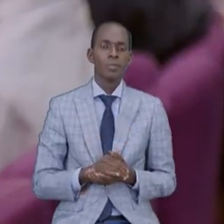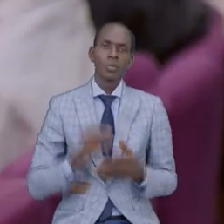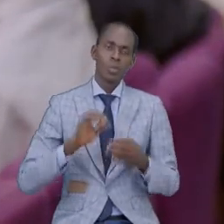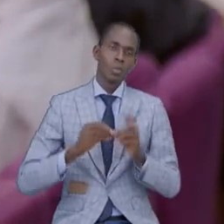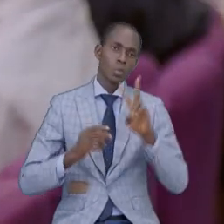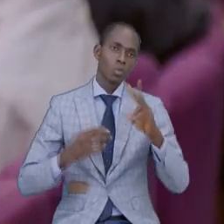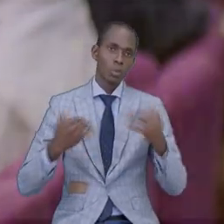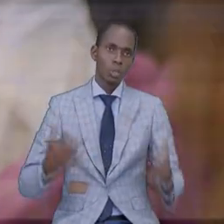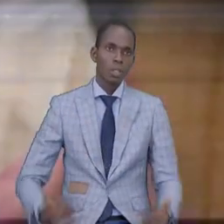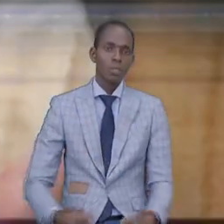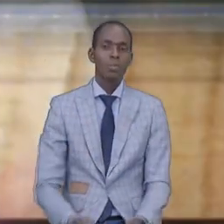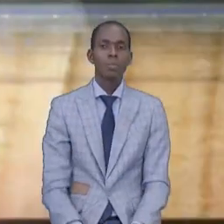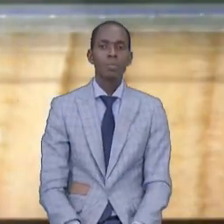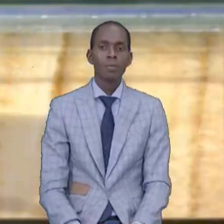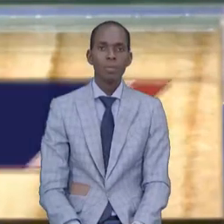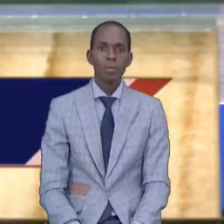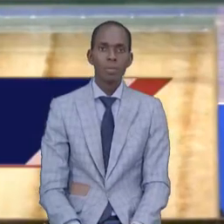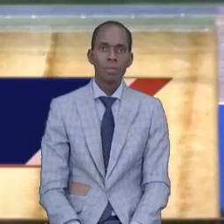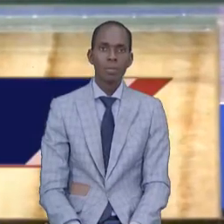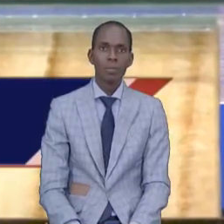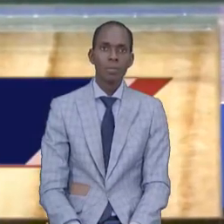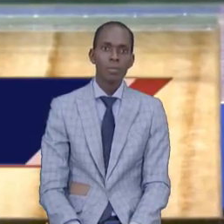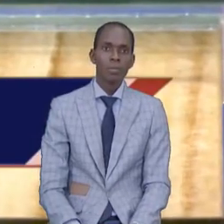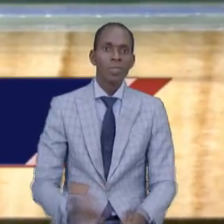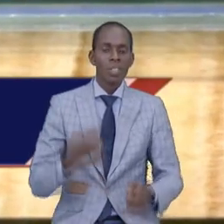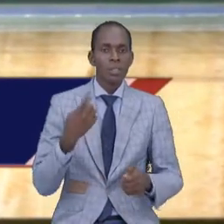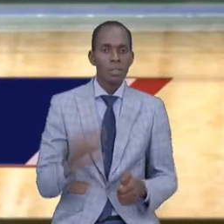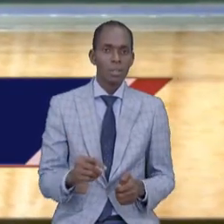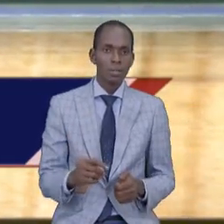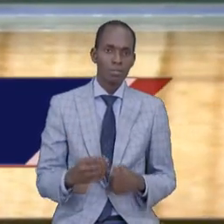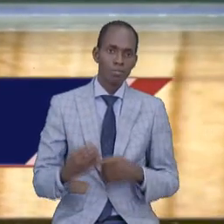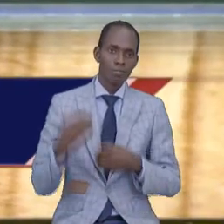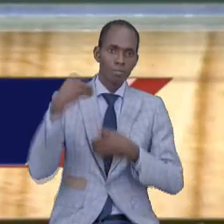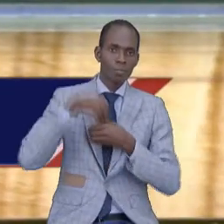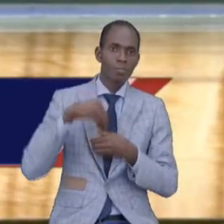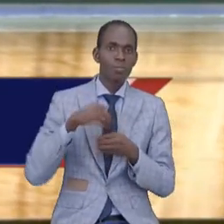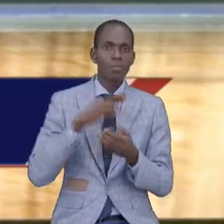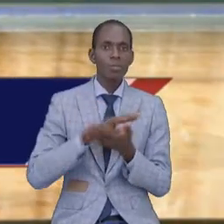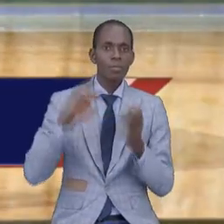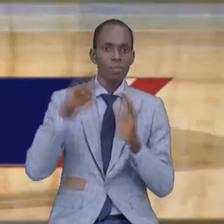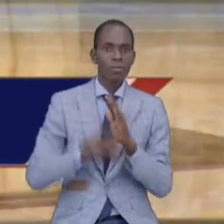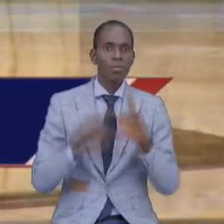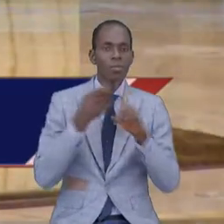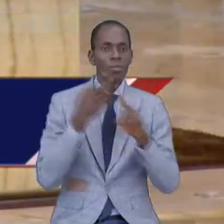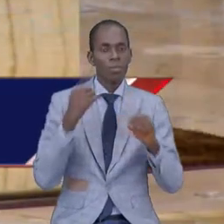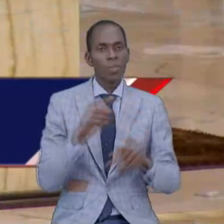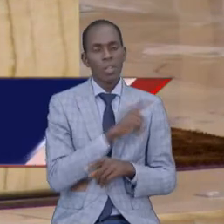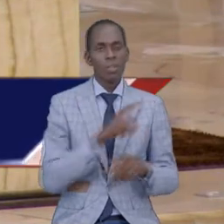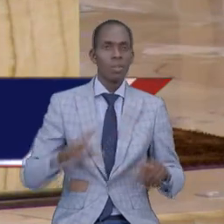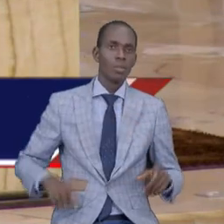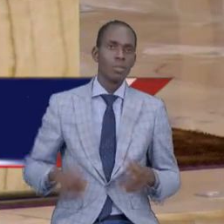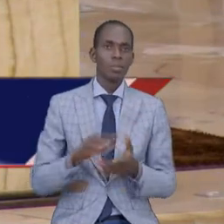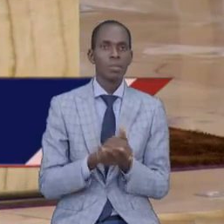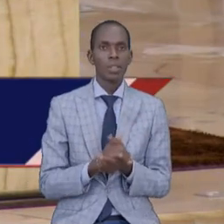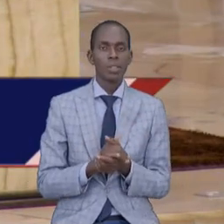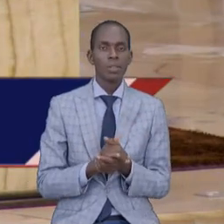two now. Number two, the imputed righteousness from the Lord.